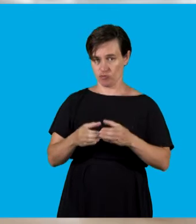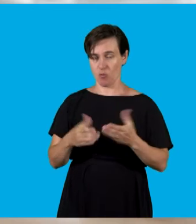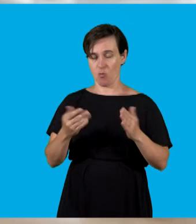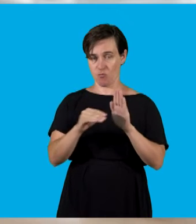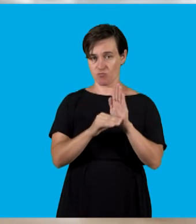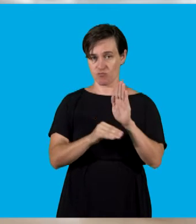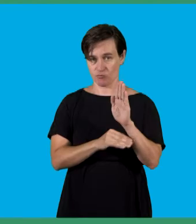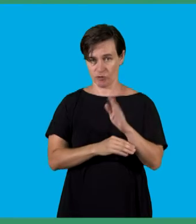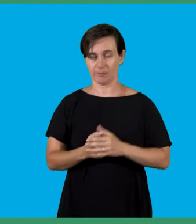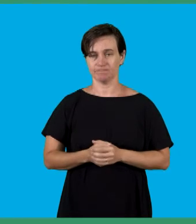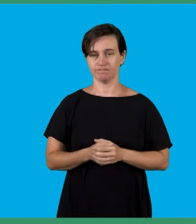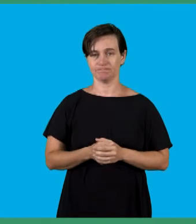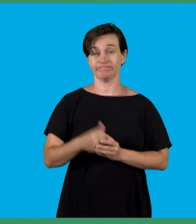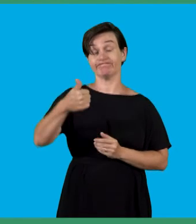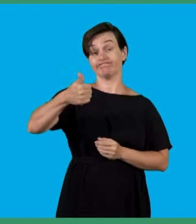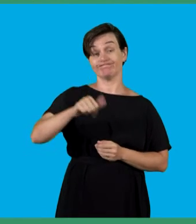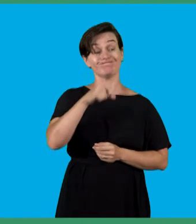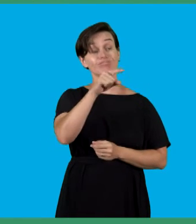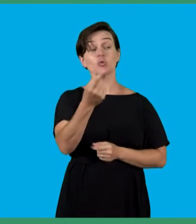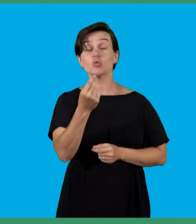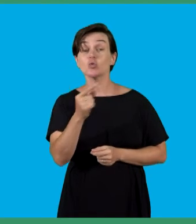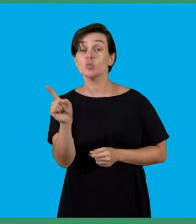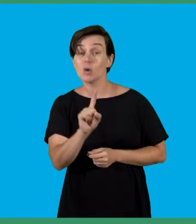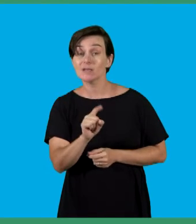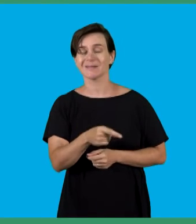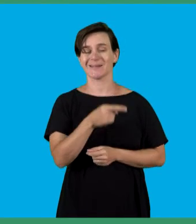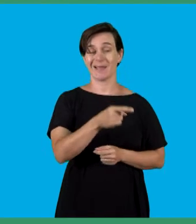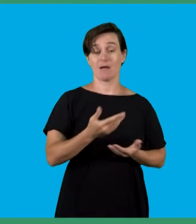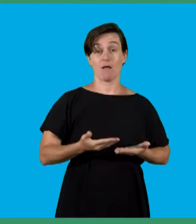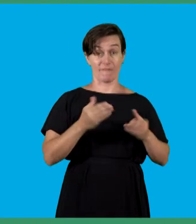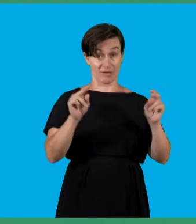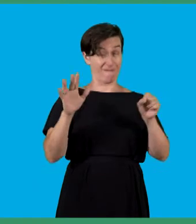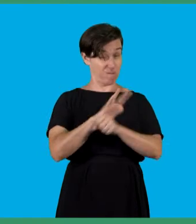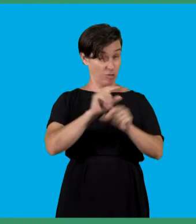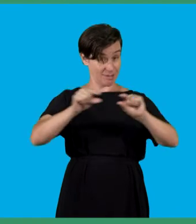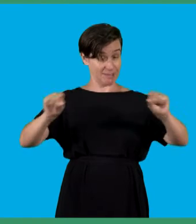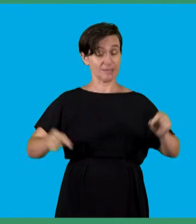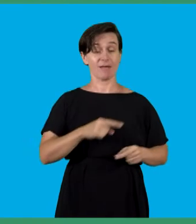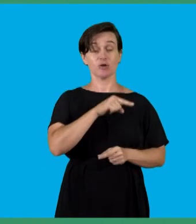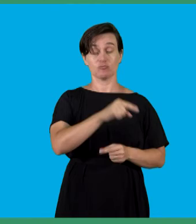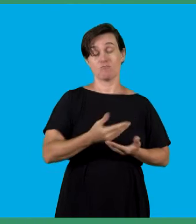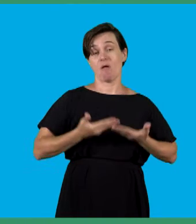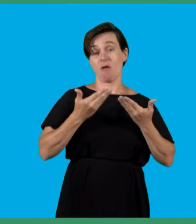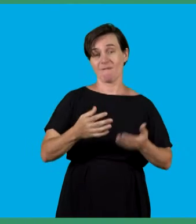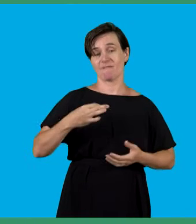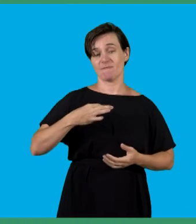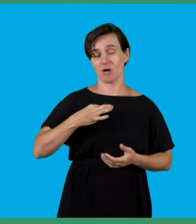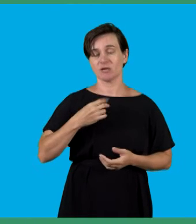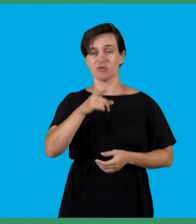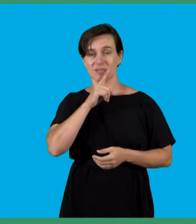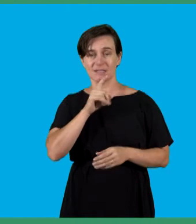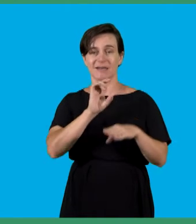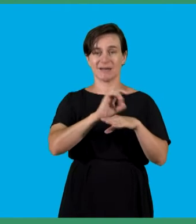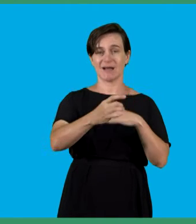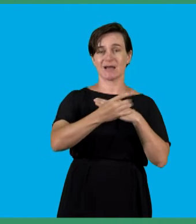be RM also offers voluntary HIV or AIDS testing and counseling in the workplace